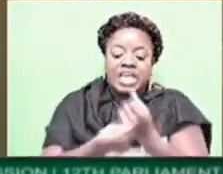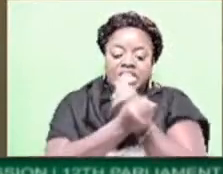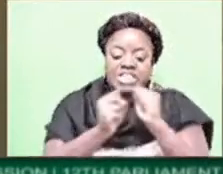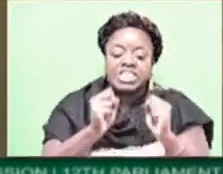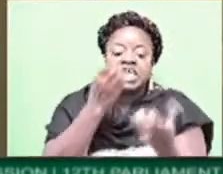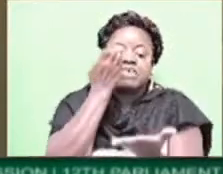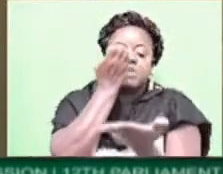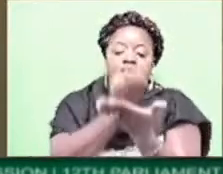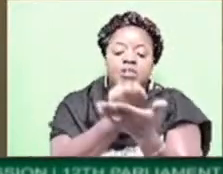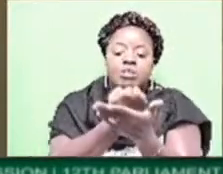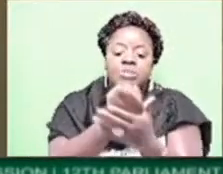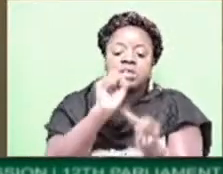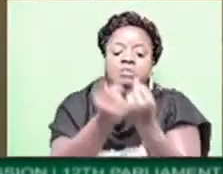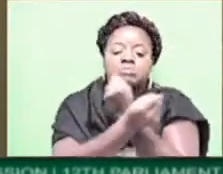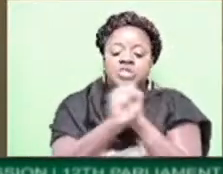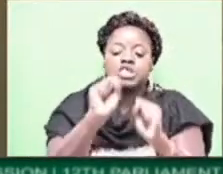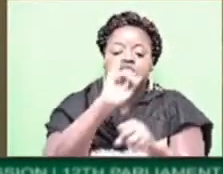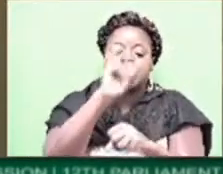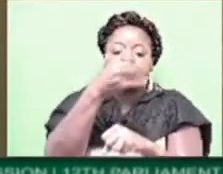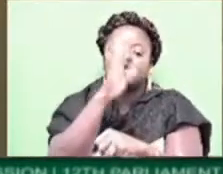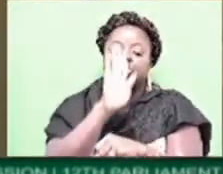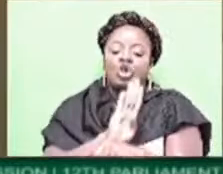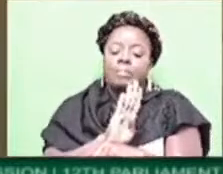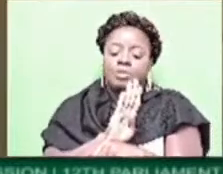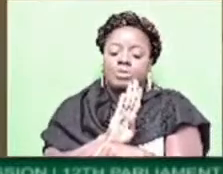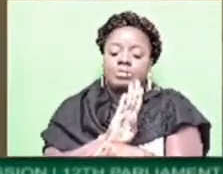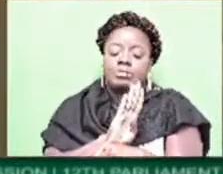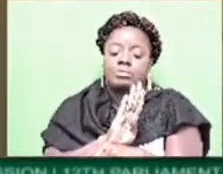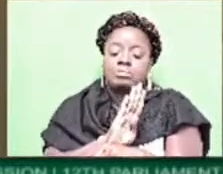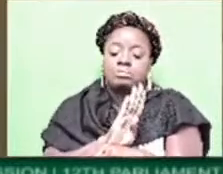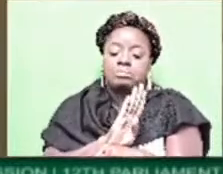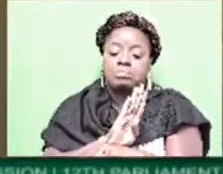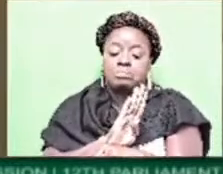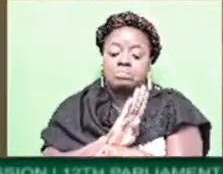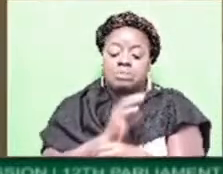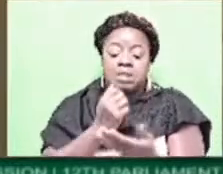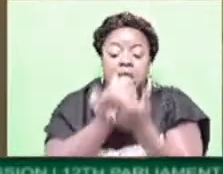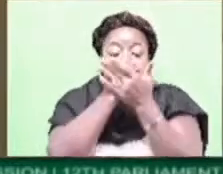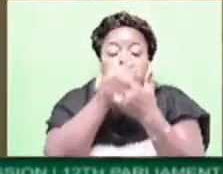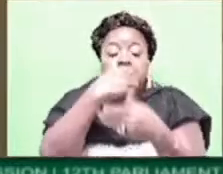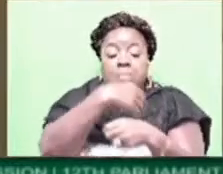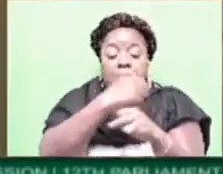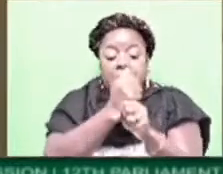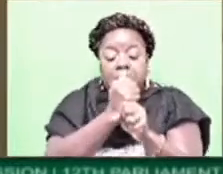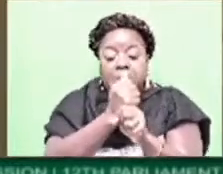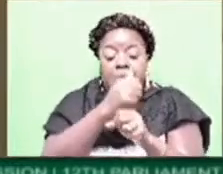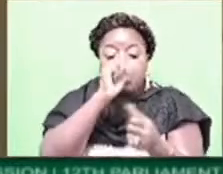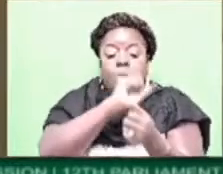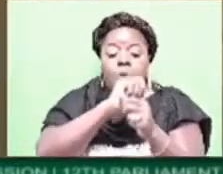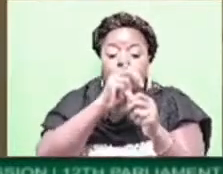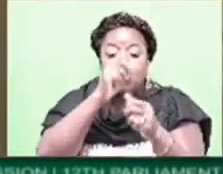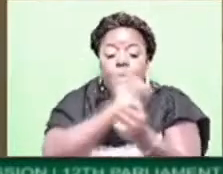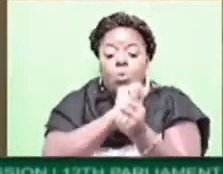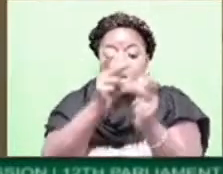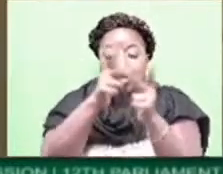jobs, make workplace safer, and help with source control. That is what we are here